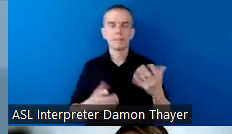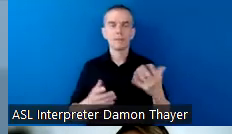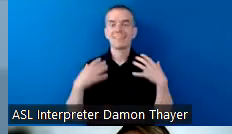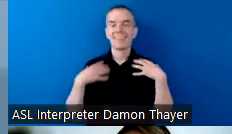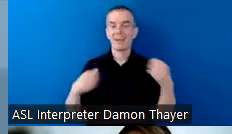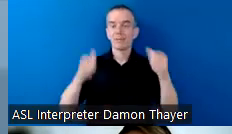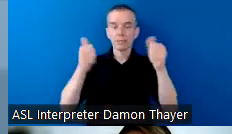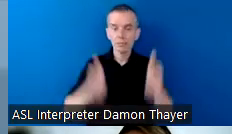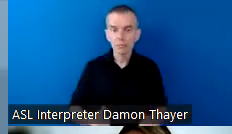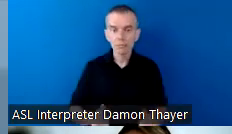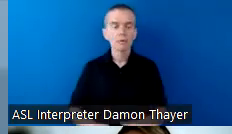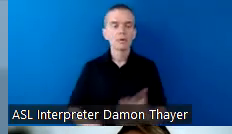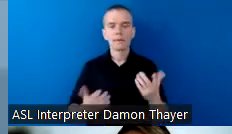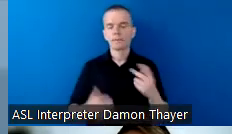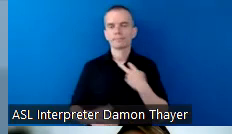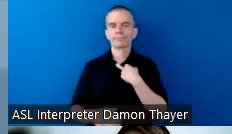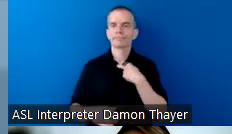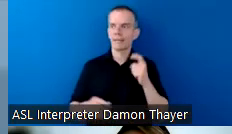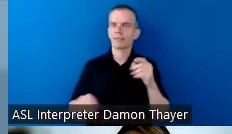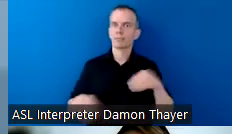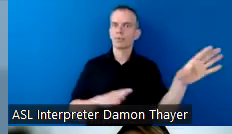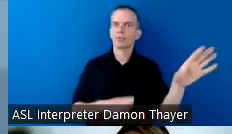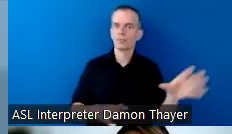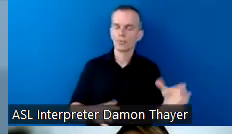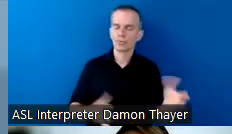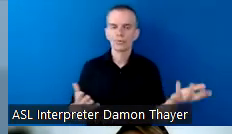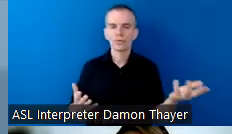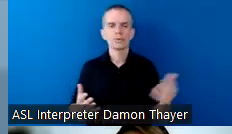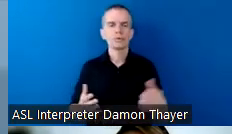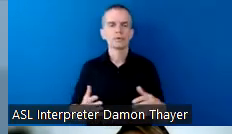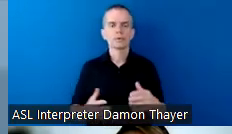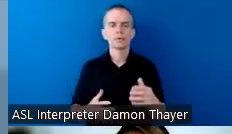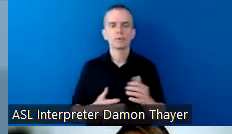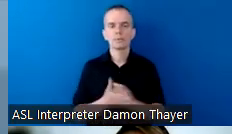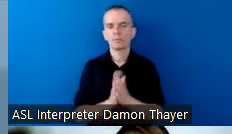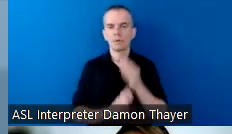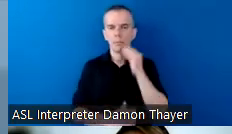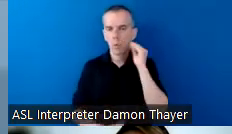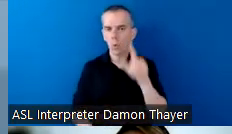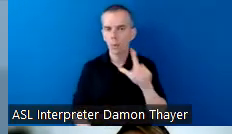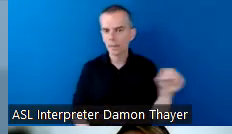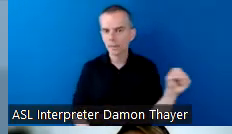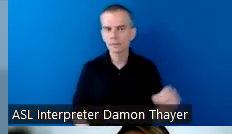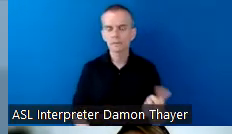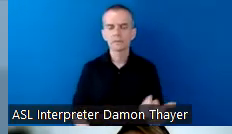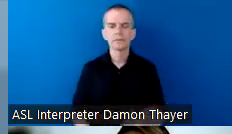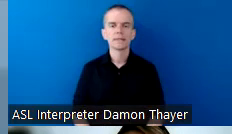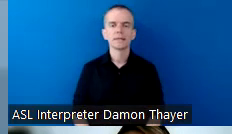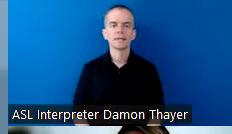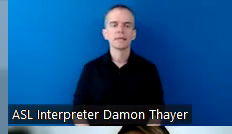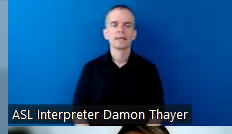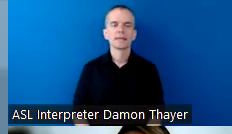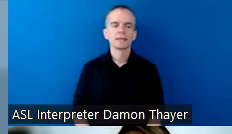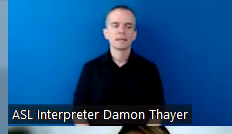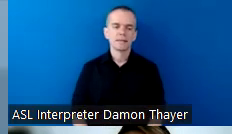outcomes. They may need to move. This all may result in homelessness. I mean, I don't think I need